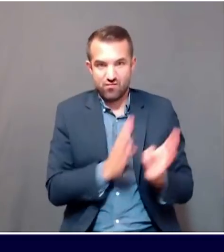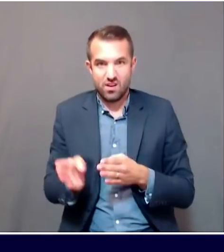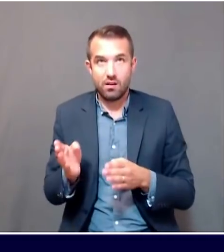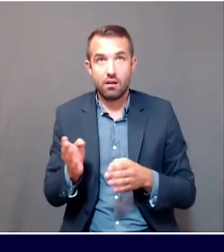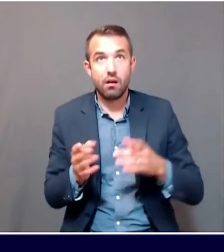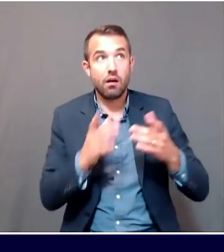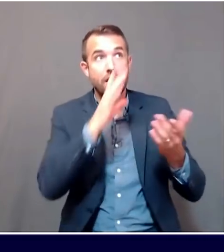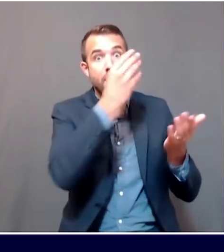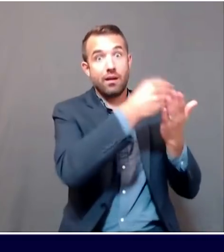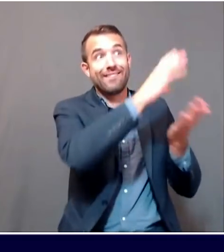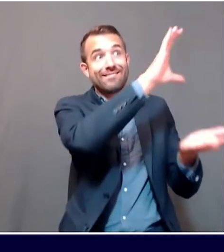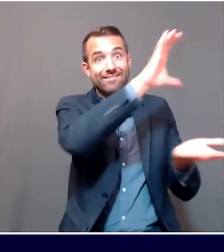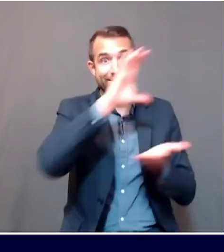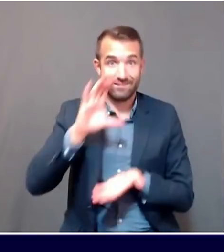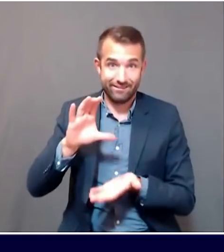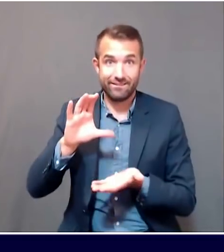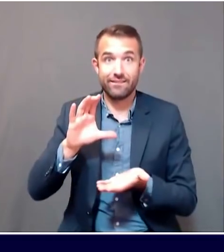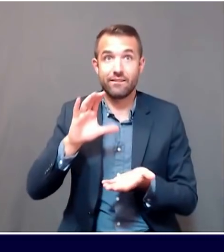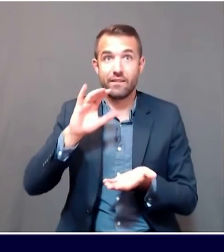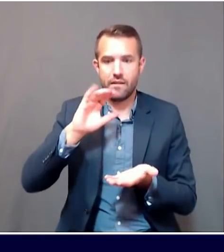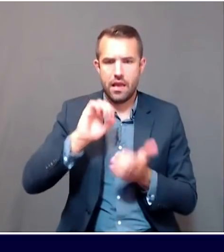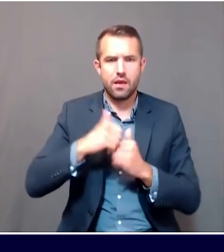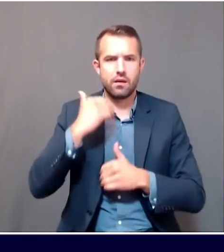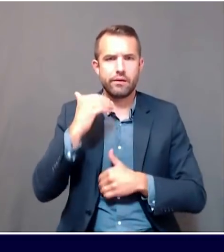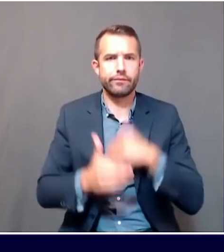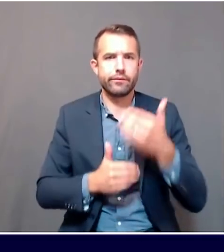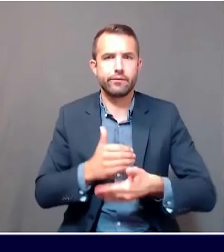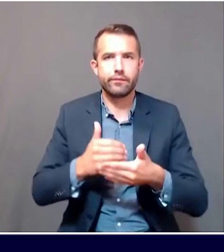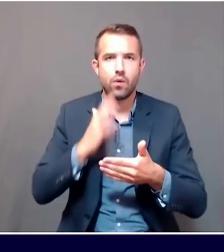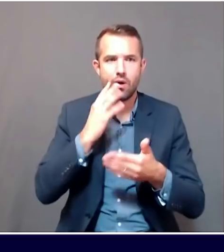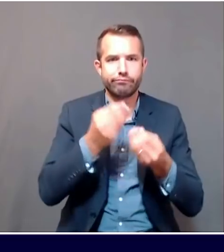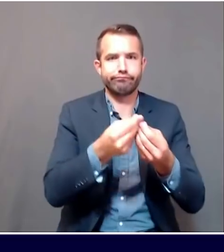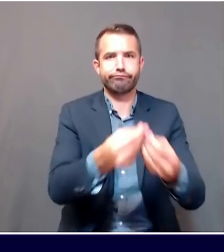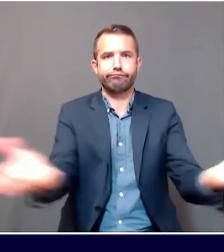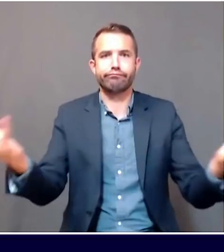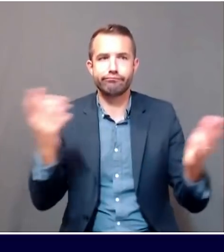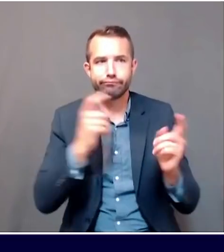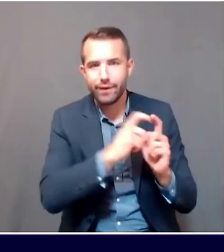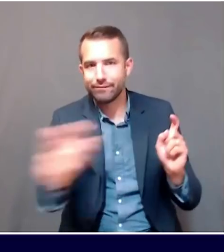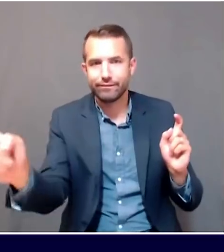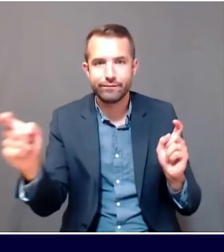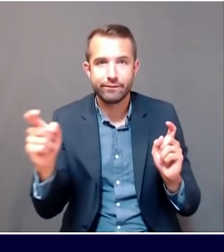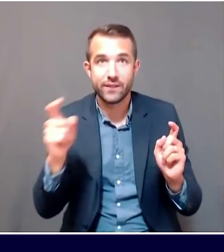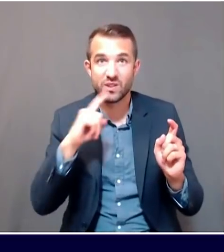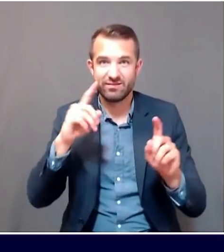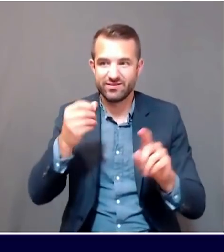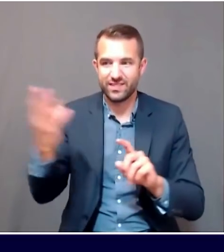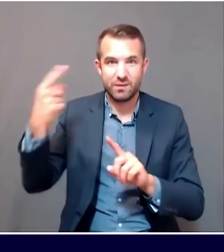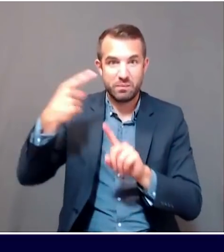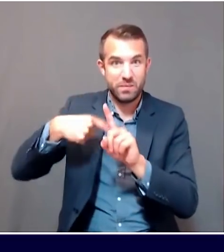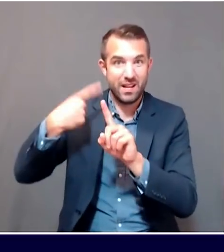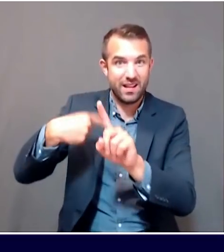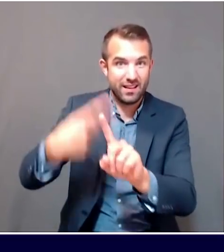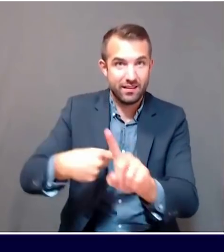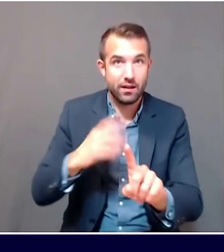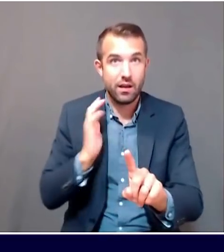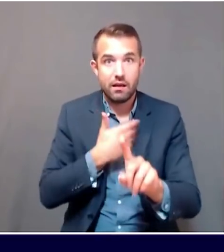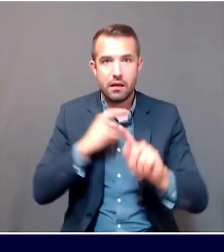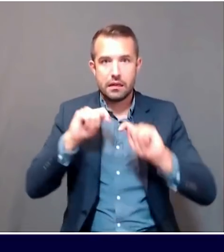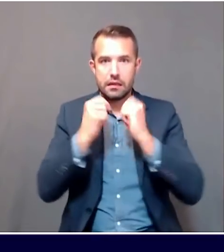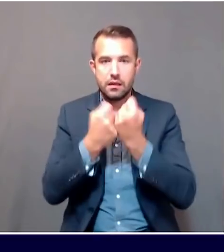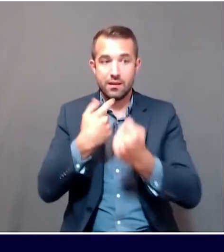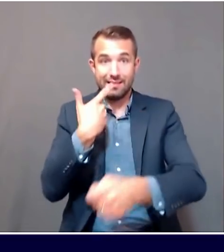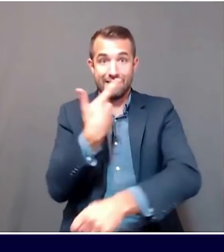Maine. For months now, teams of individuals at the Maine CDC under our immunization